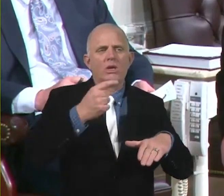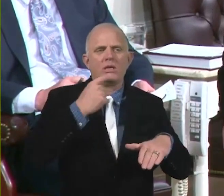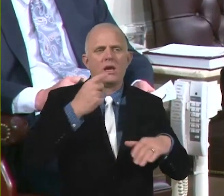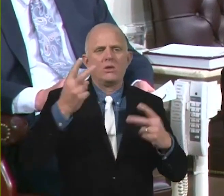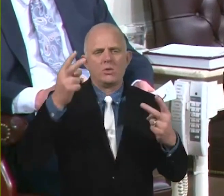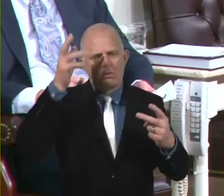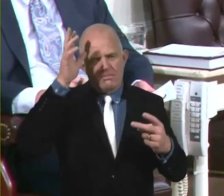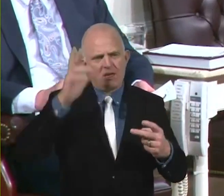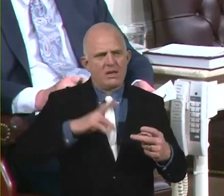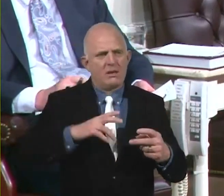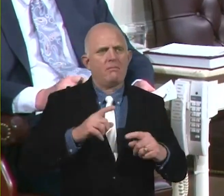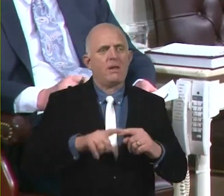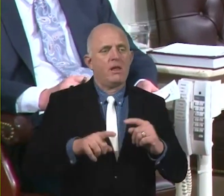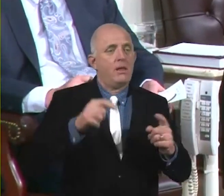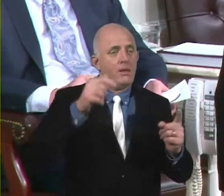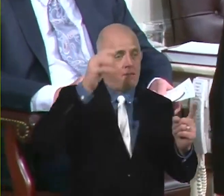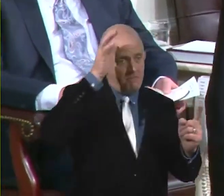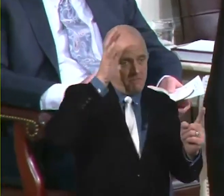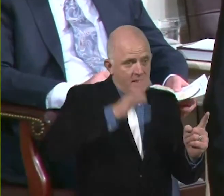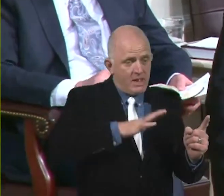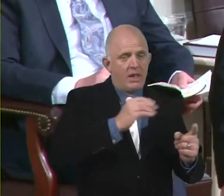It was a man and his wife.